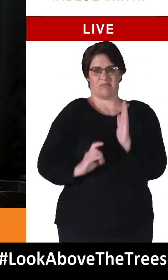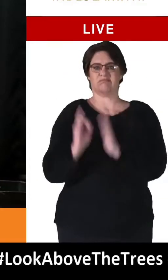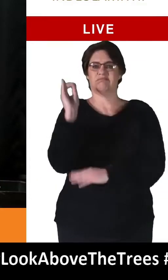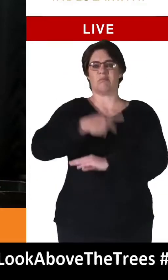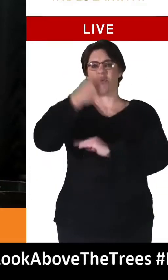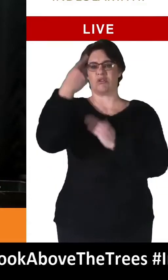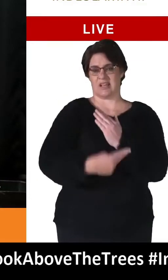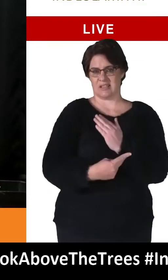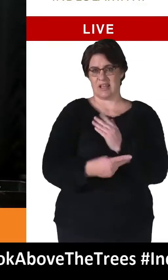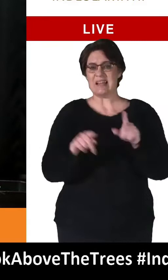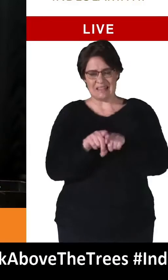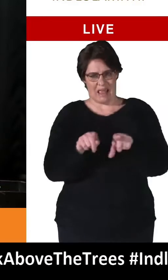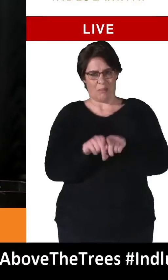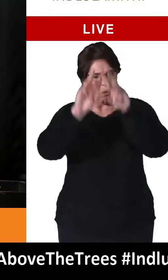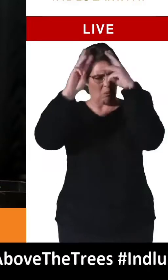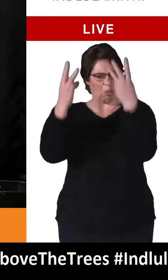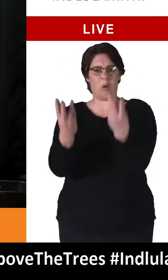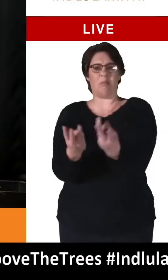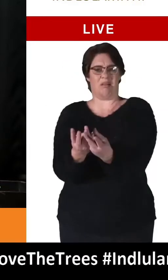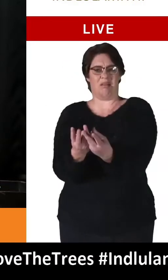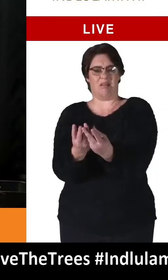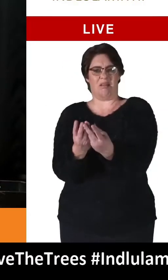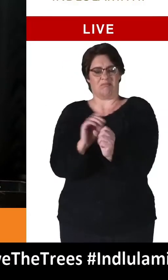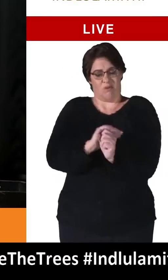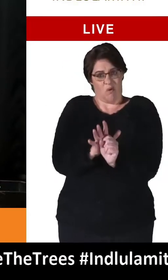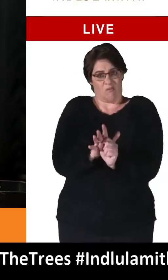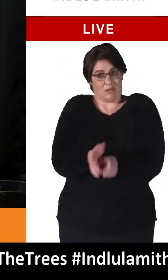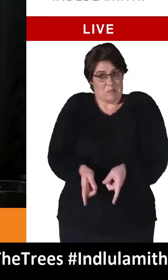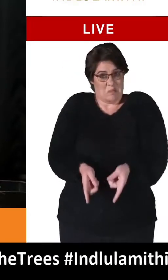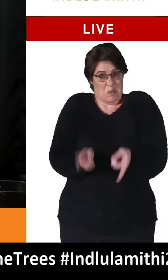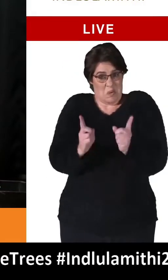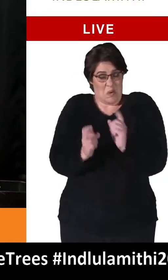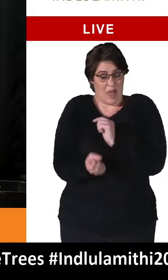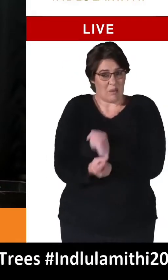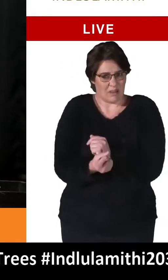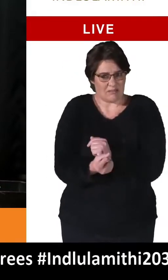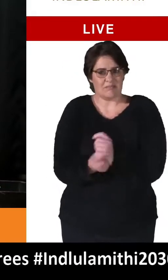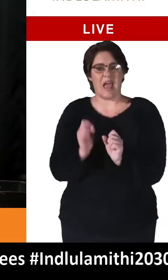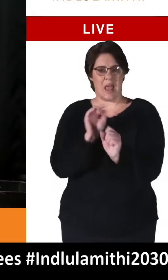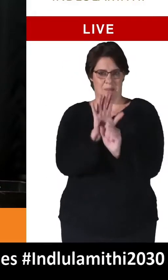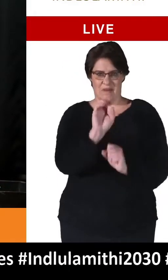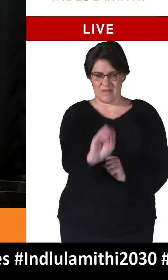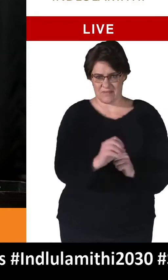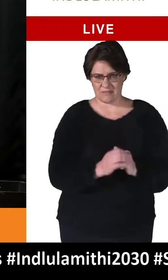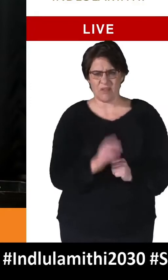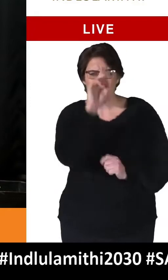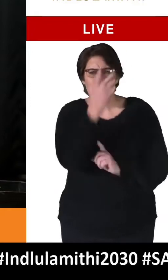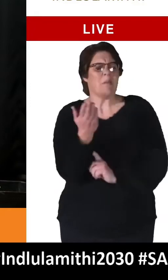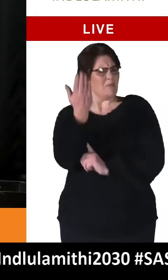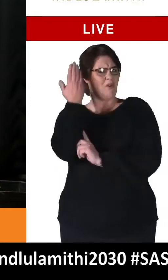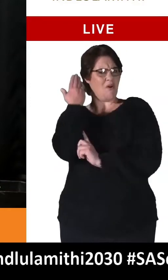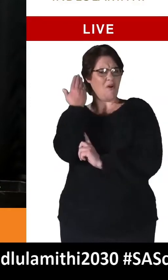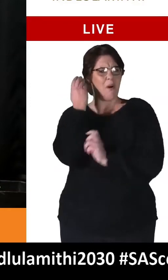by the current global COVID-19 pandemic. You'll recall that in the past,